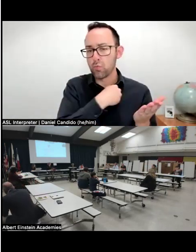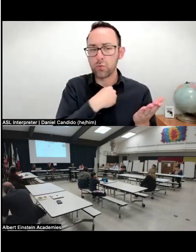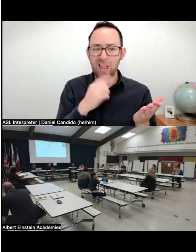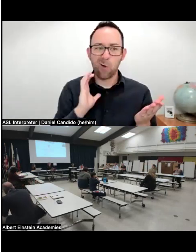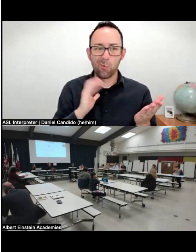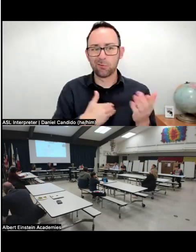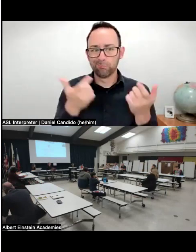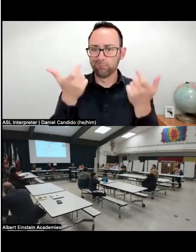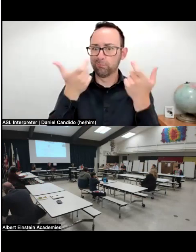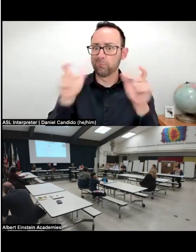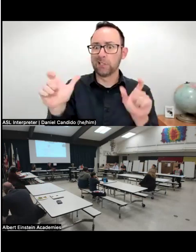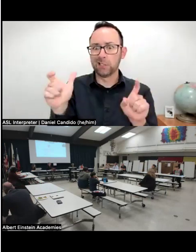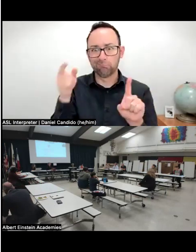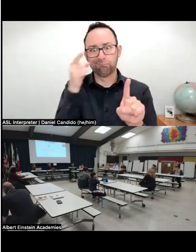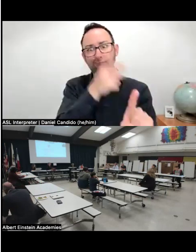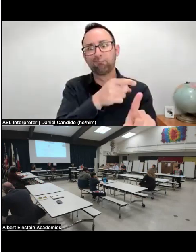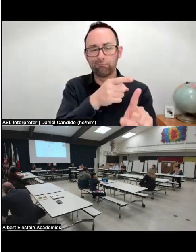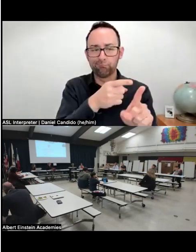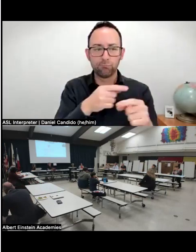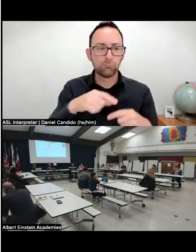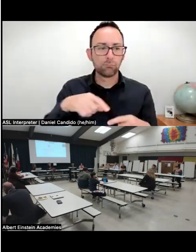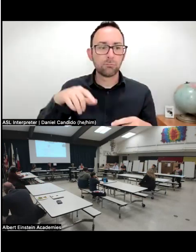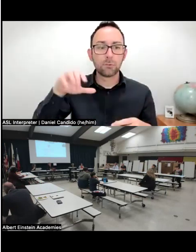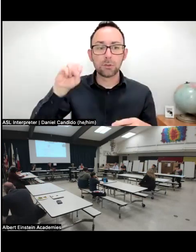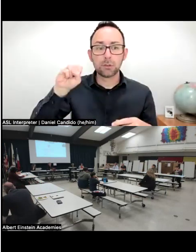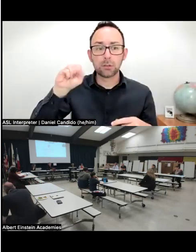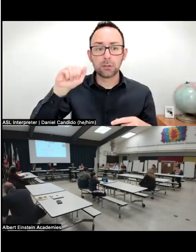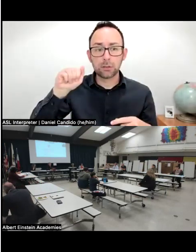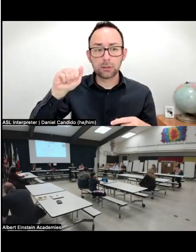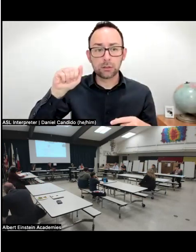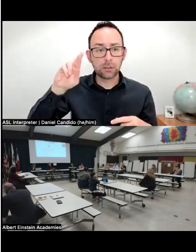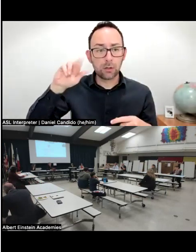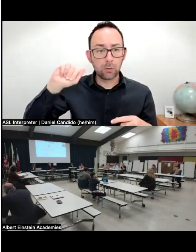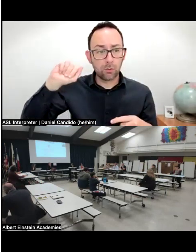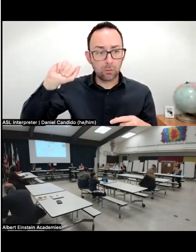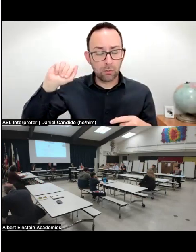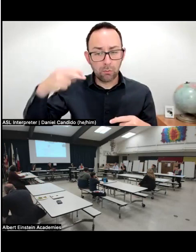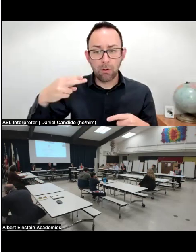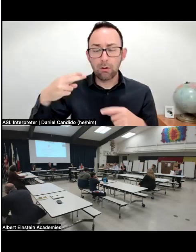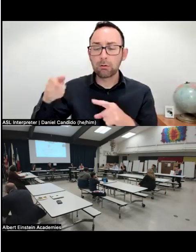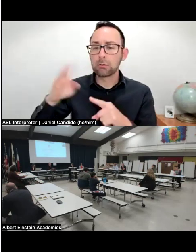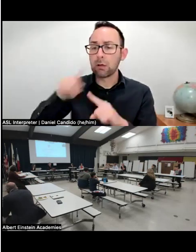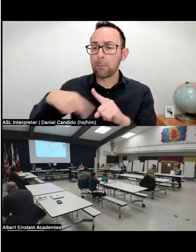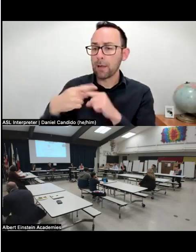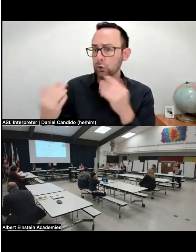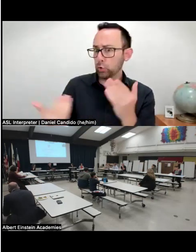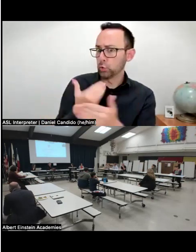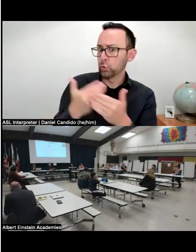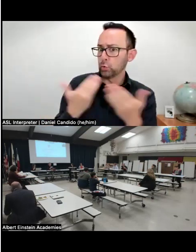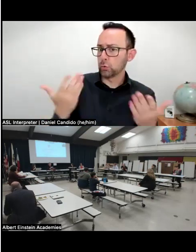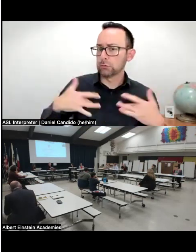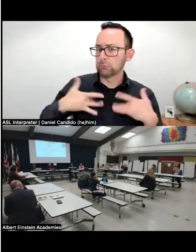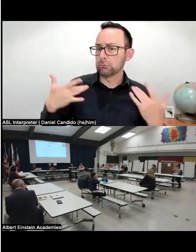look to. Sarah, do you mind speaking to the trends and this sheet that